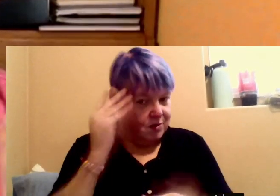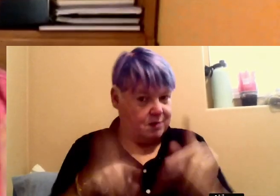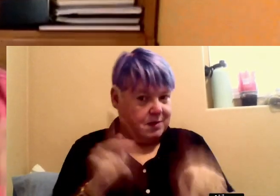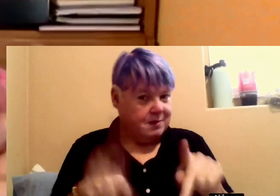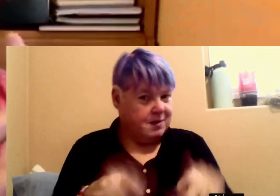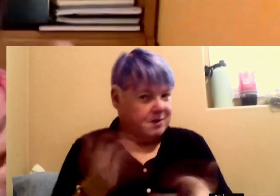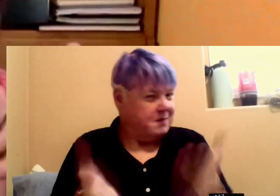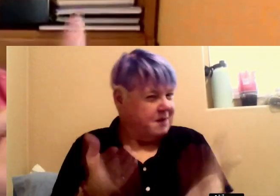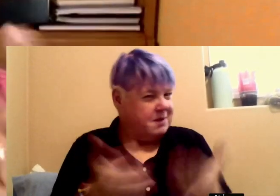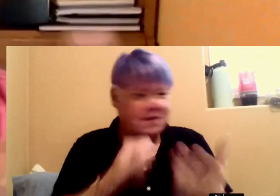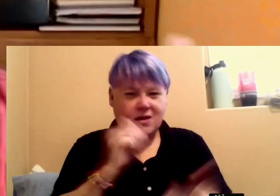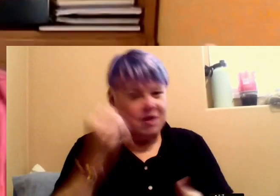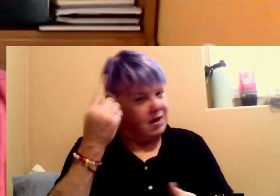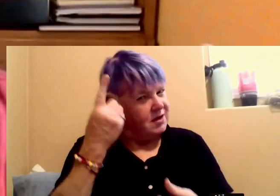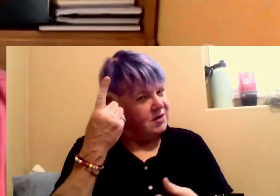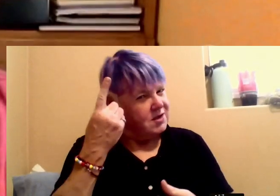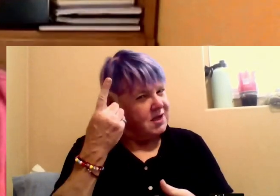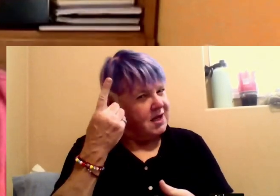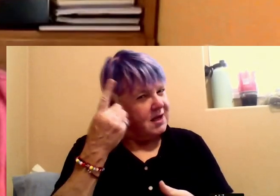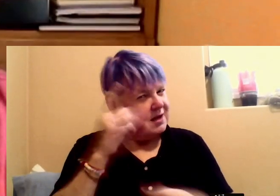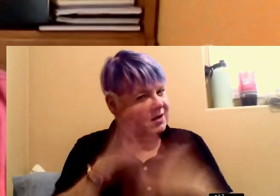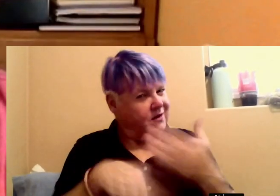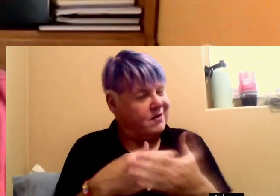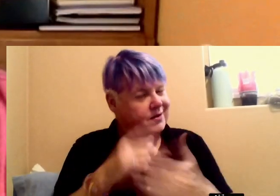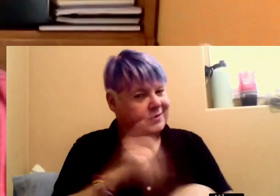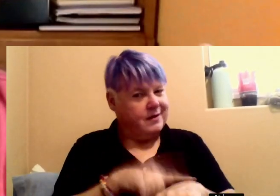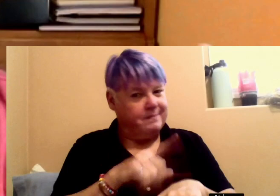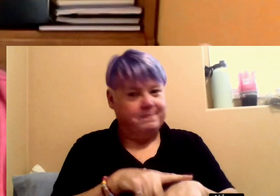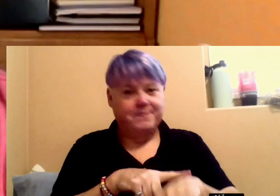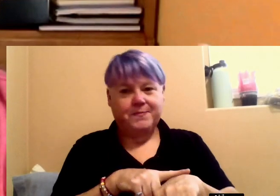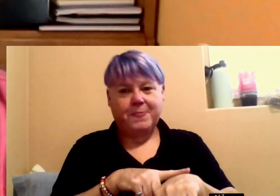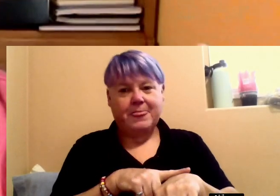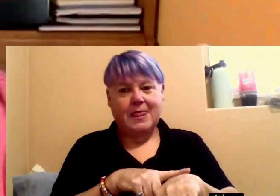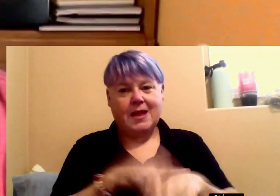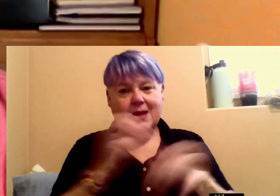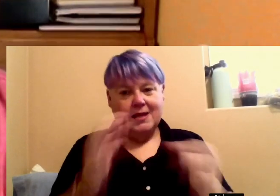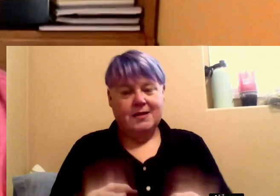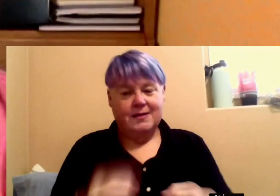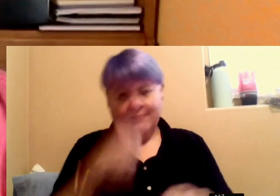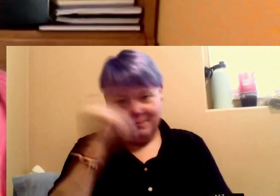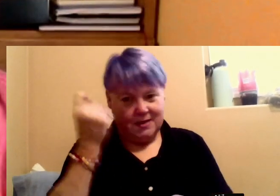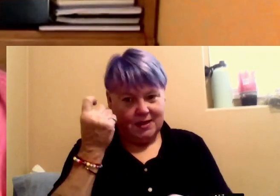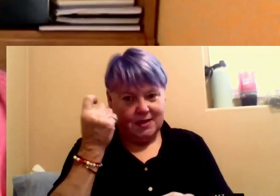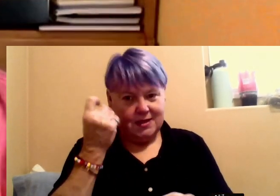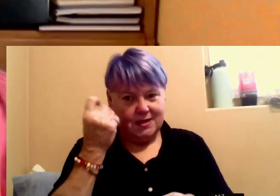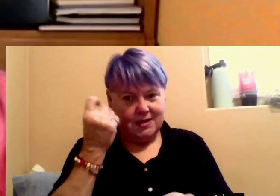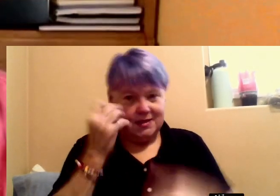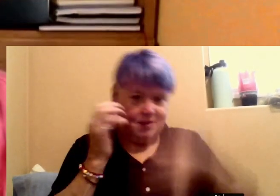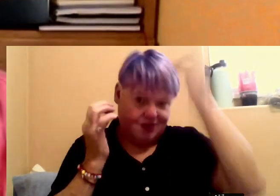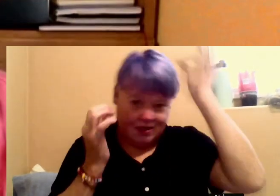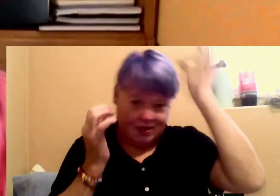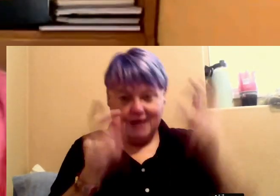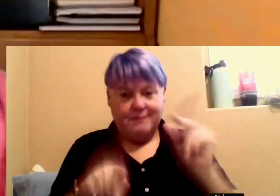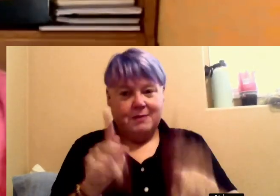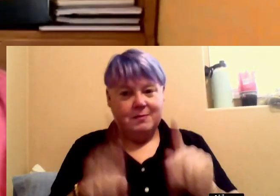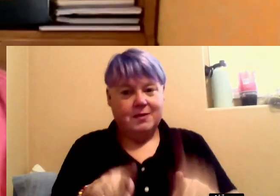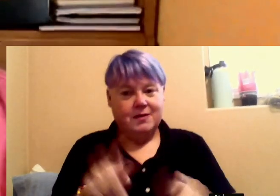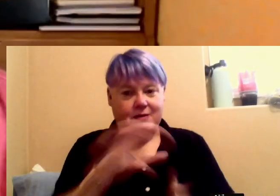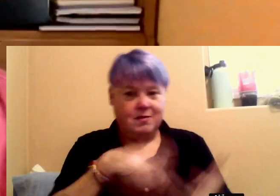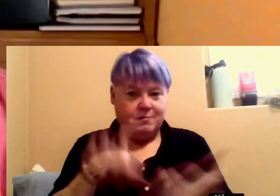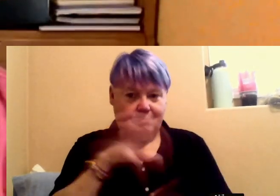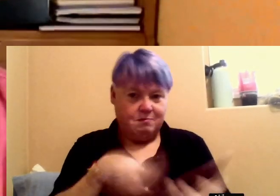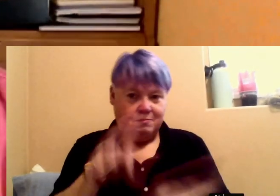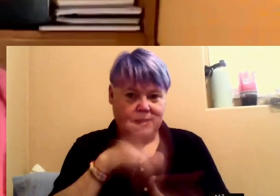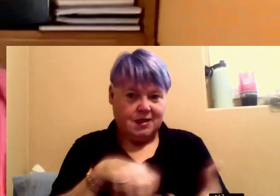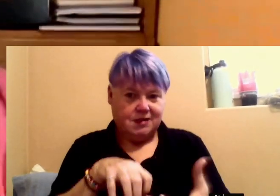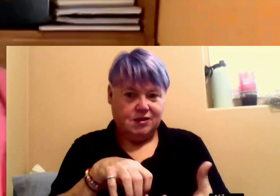not understand. They're all around you all the time. And definitely because they're Indigenous people, because they're mixed Indigenous